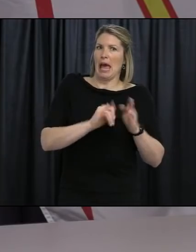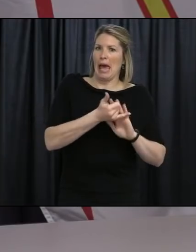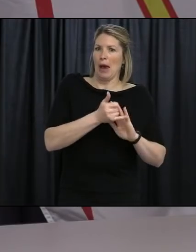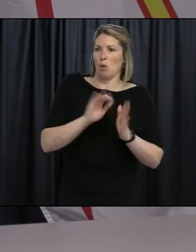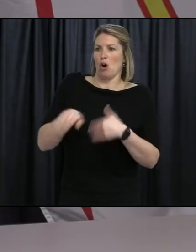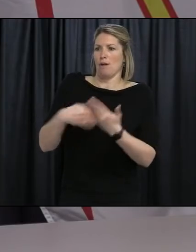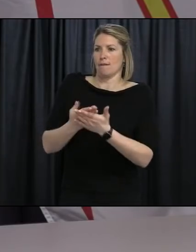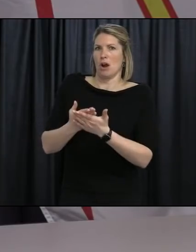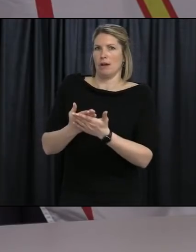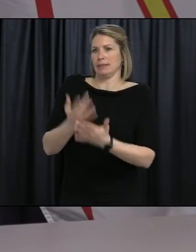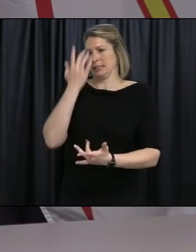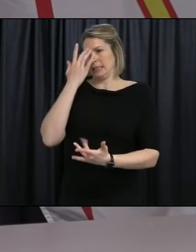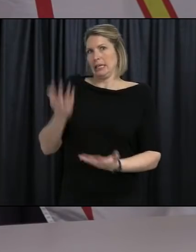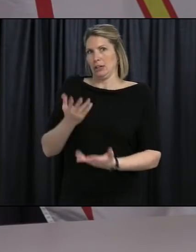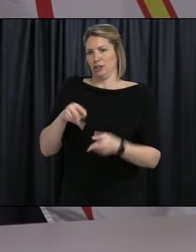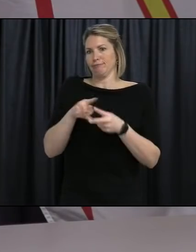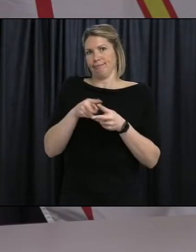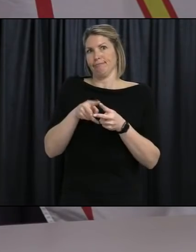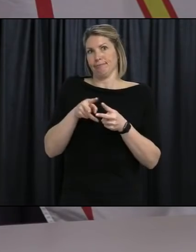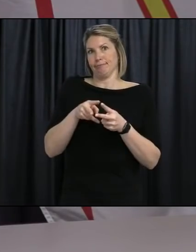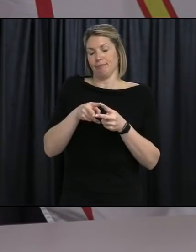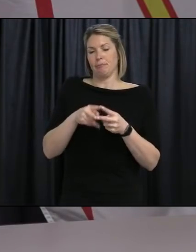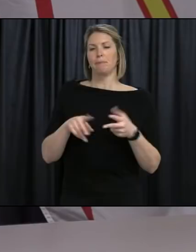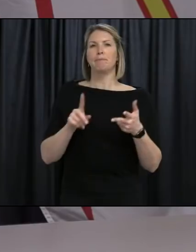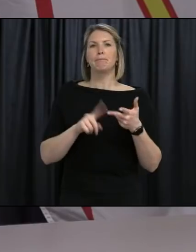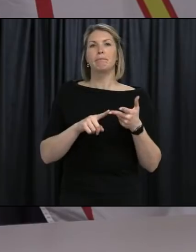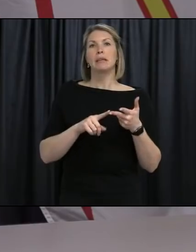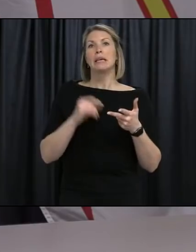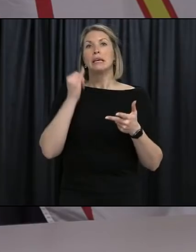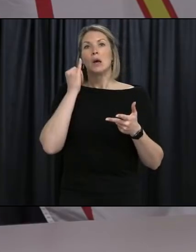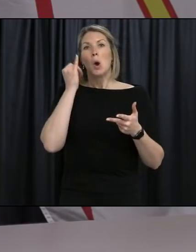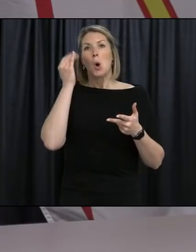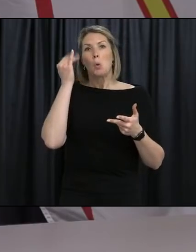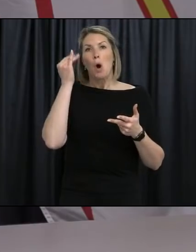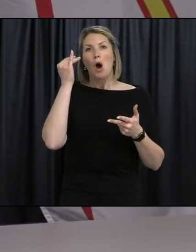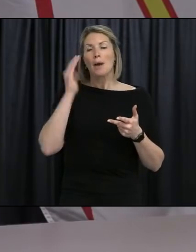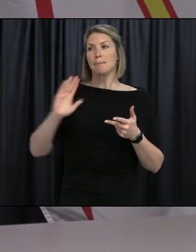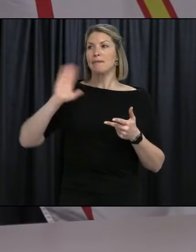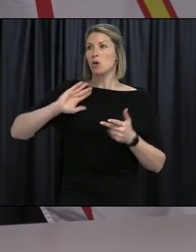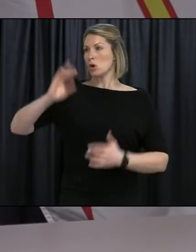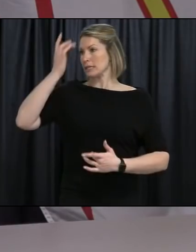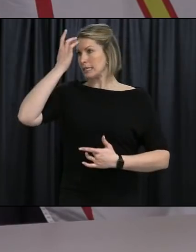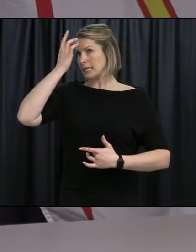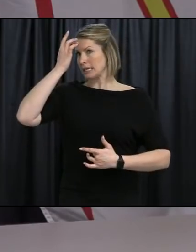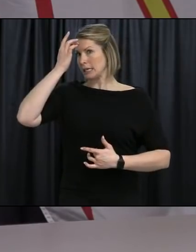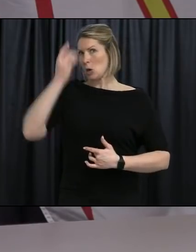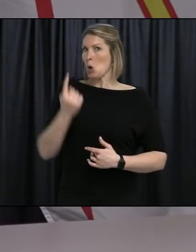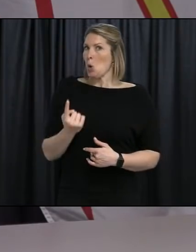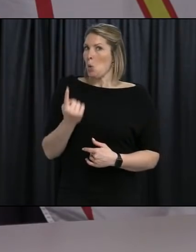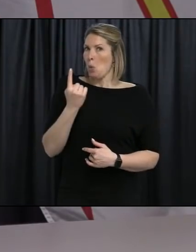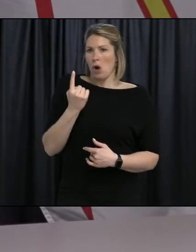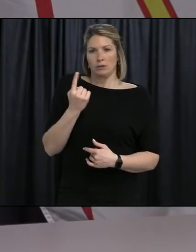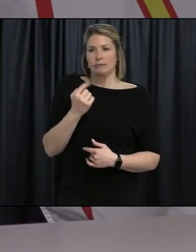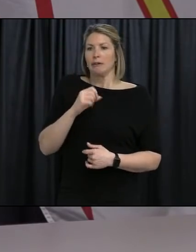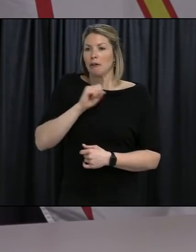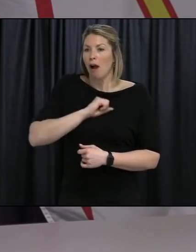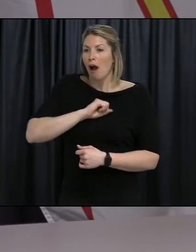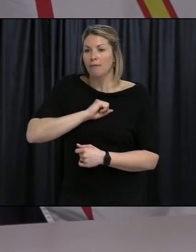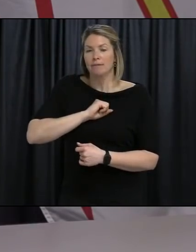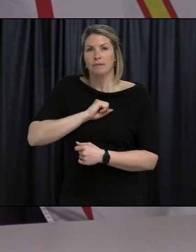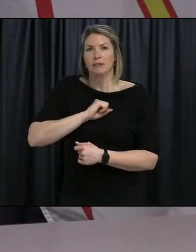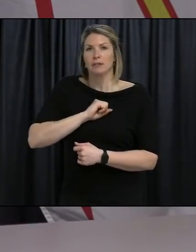our testing requirements regarding symptoms down to one symptom, so anyone with one symptom can get testing.